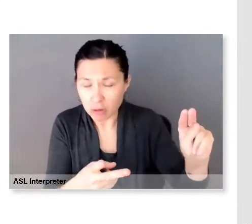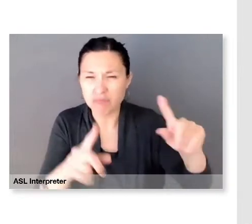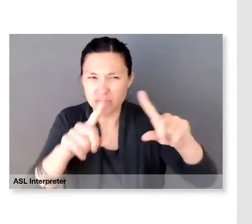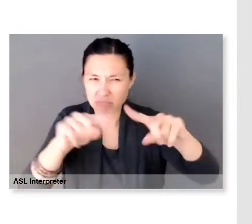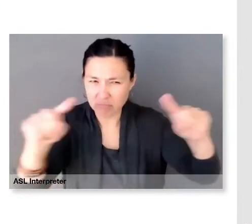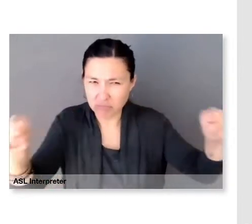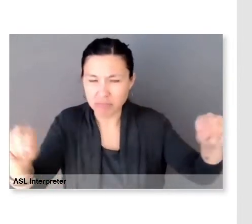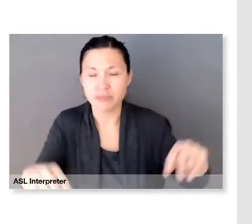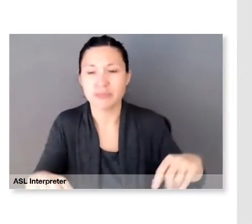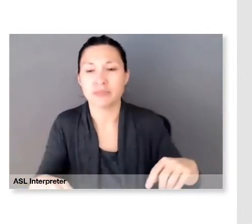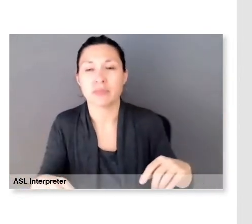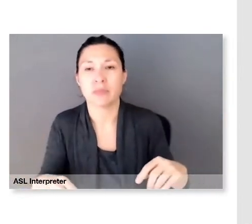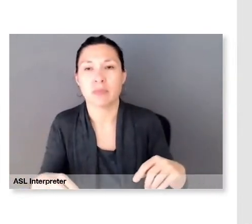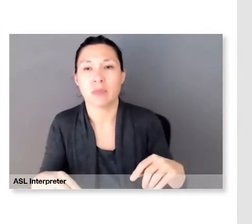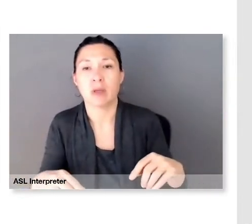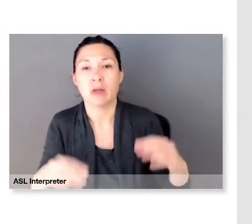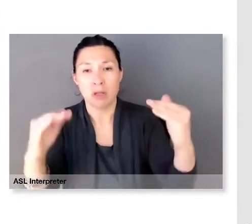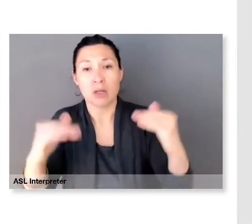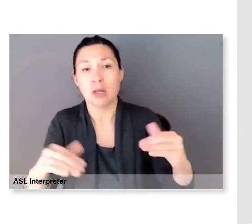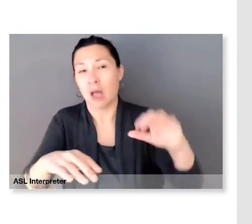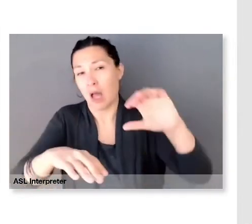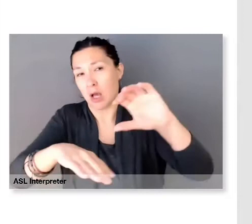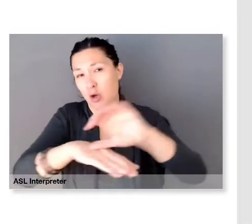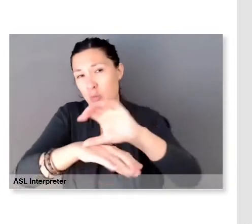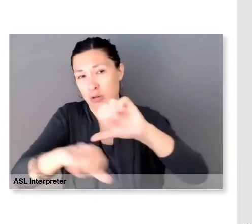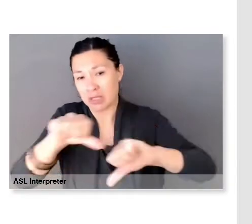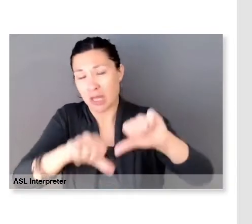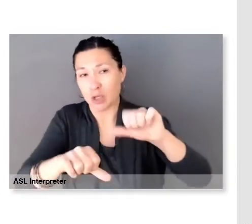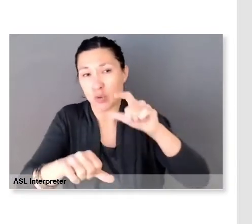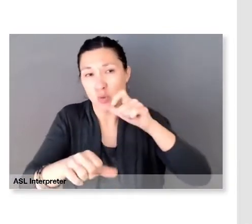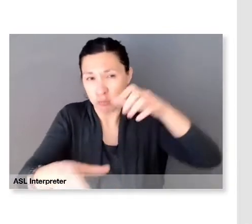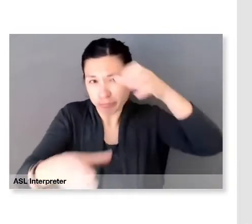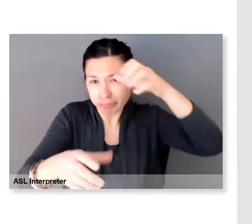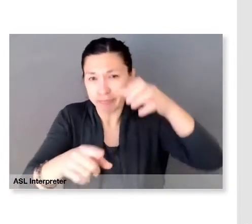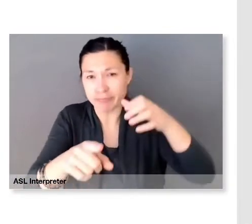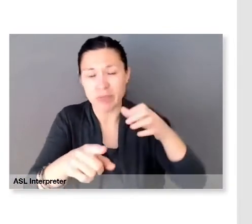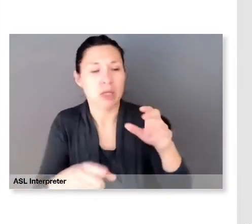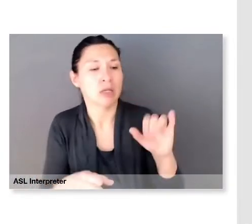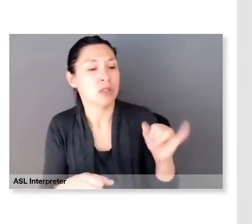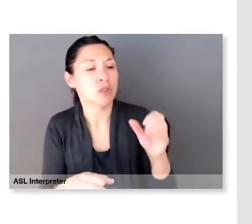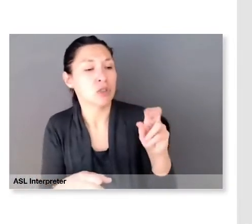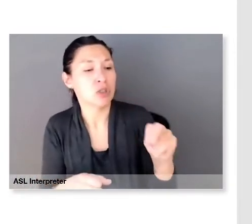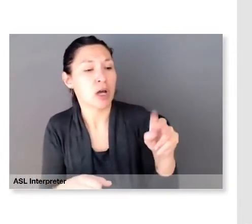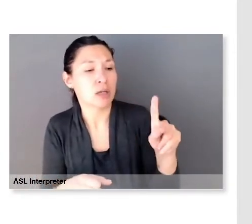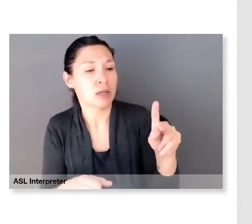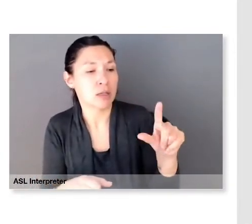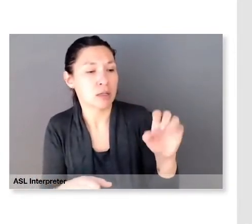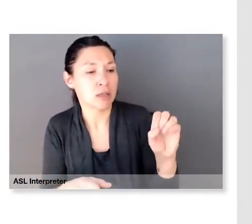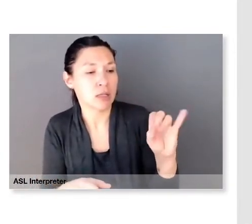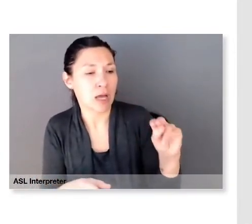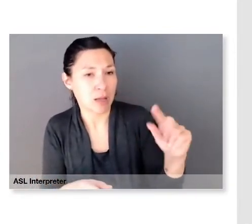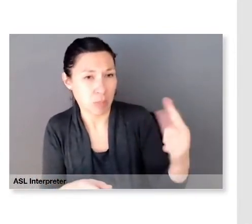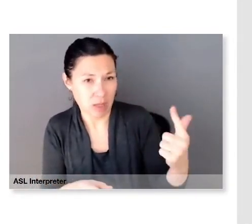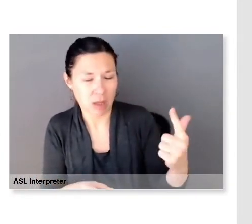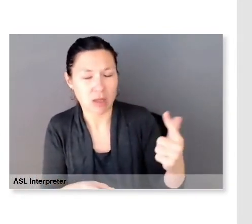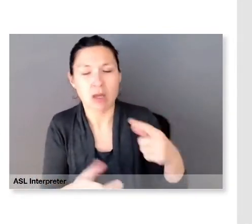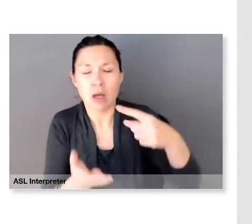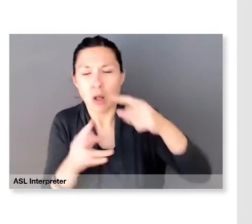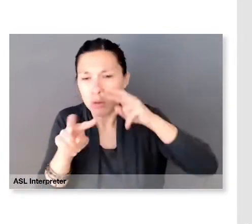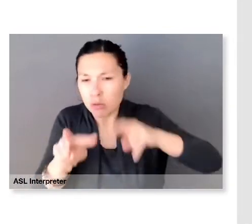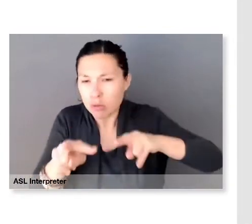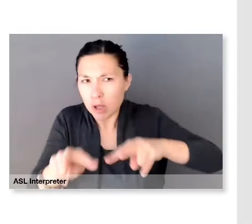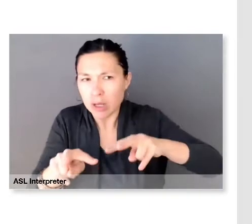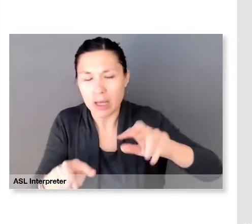and information science, we have John Kleinberg. His research focuses on interaction of algorithms and networks and the roles they play in